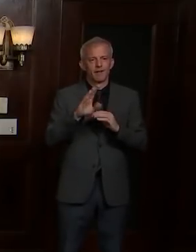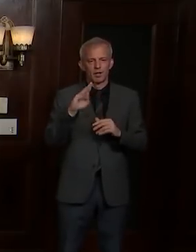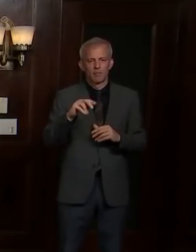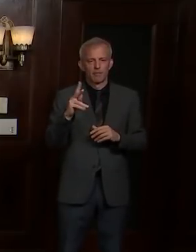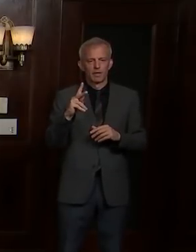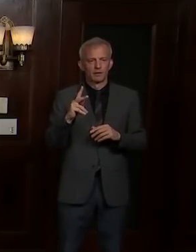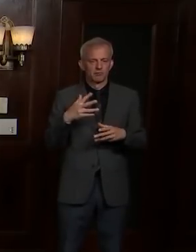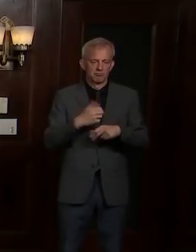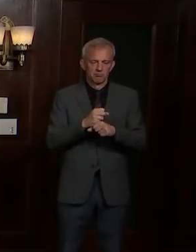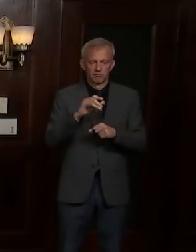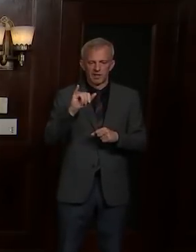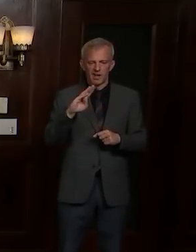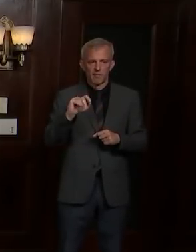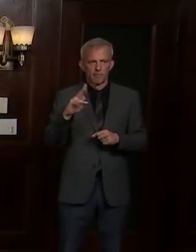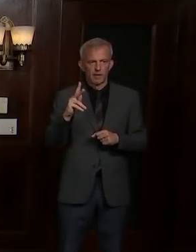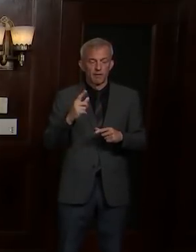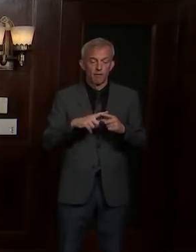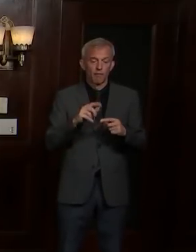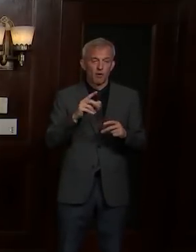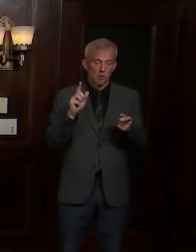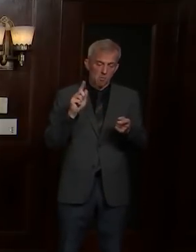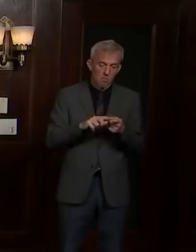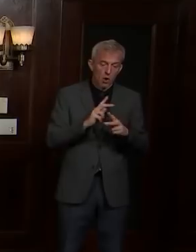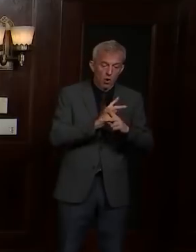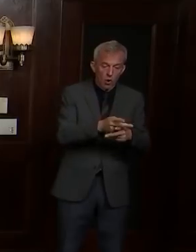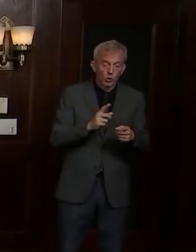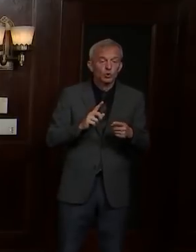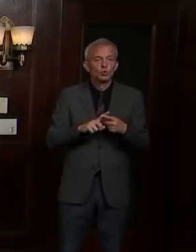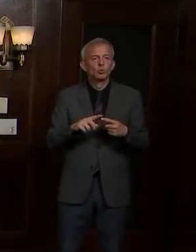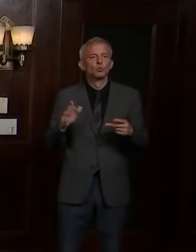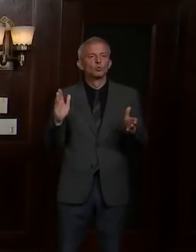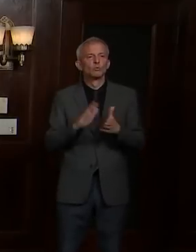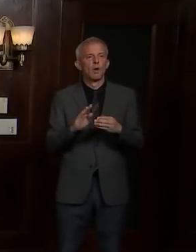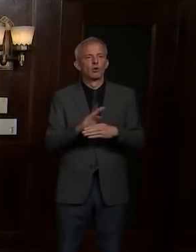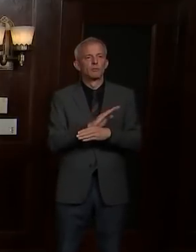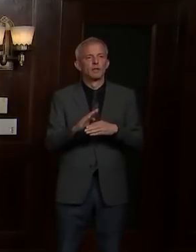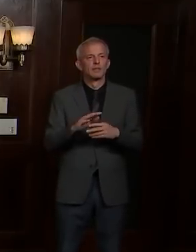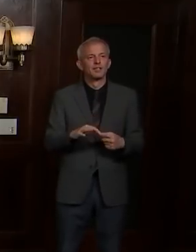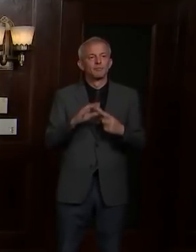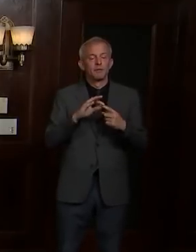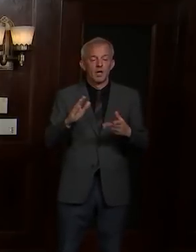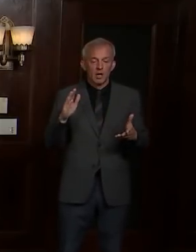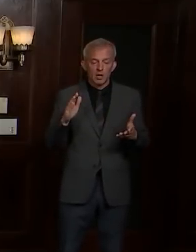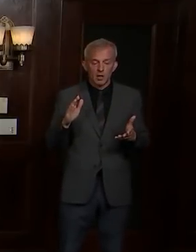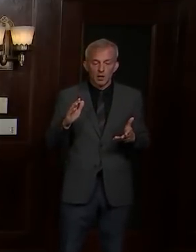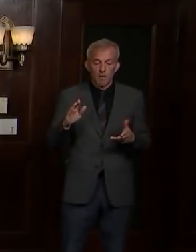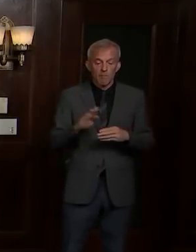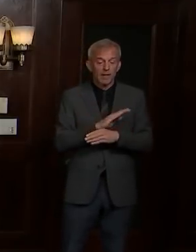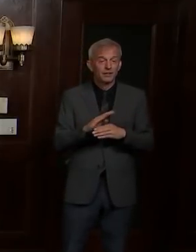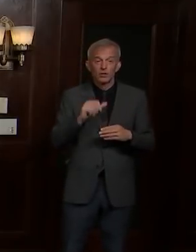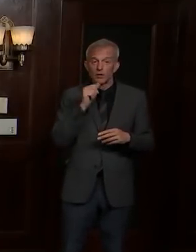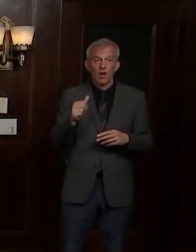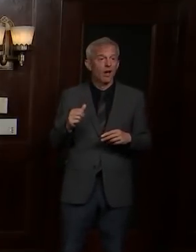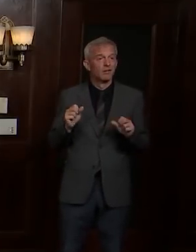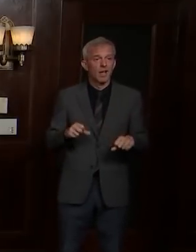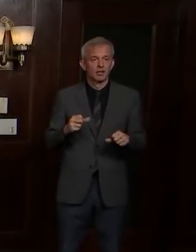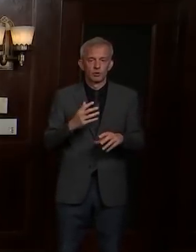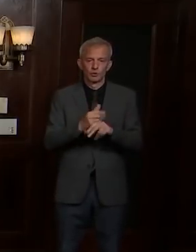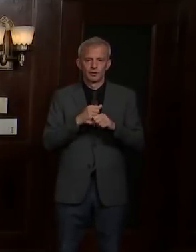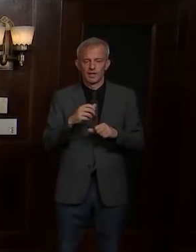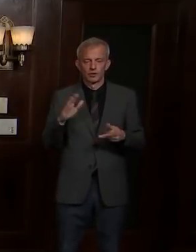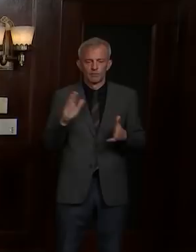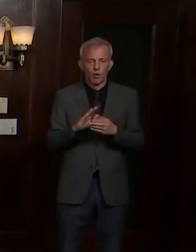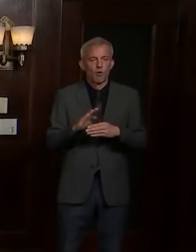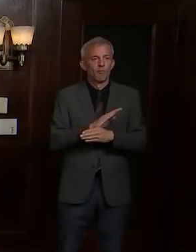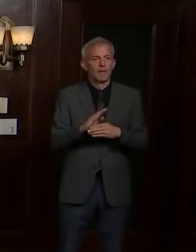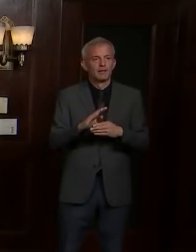for microloans to our small businesses, especially those that are not eligible for the Small Business Administration loans coming